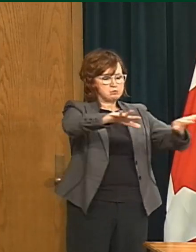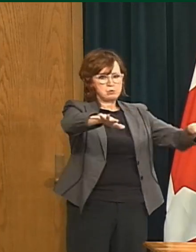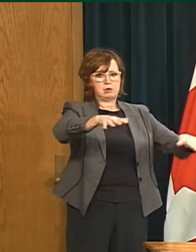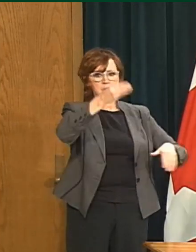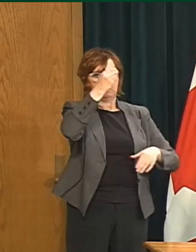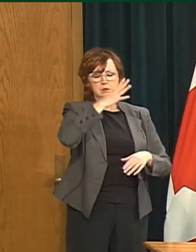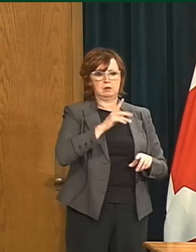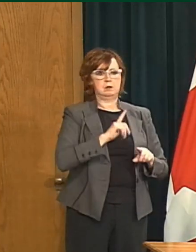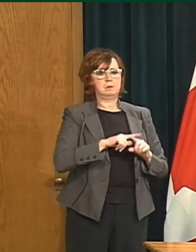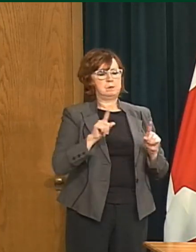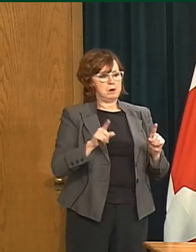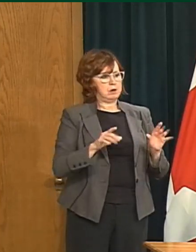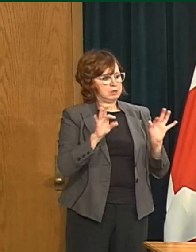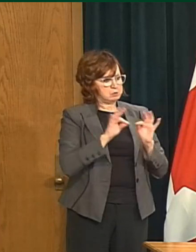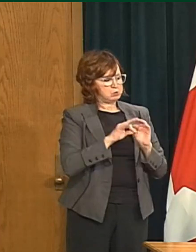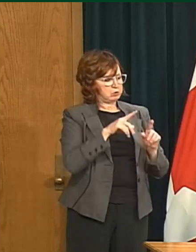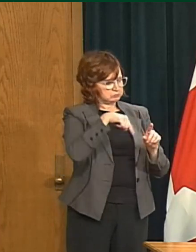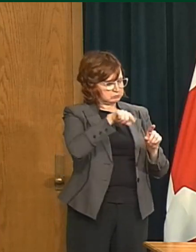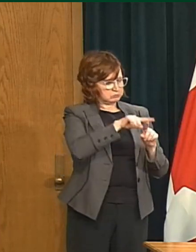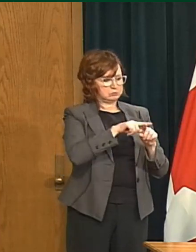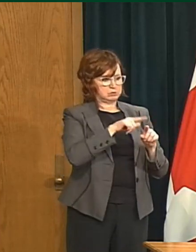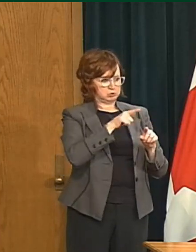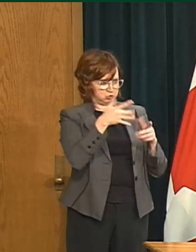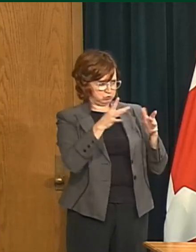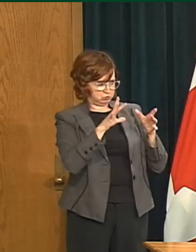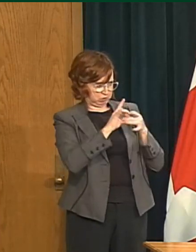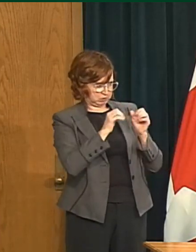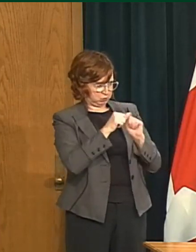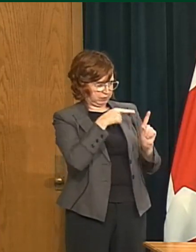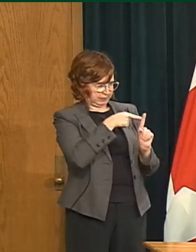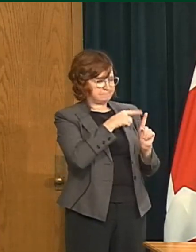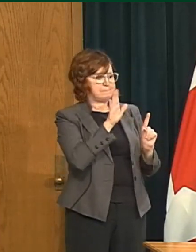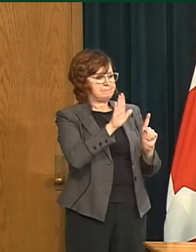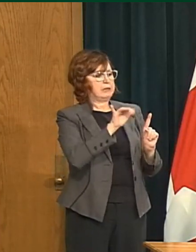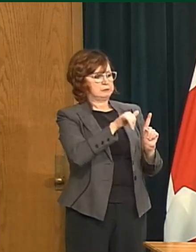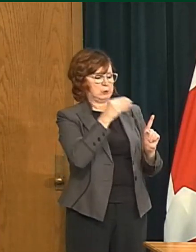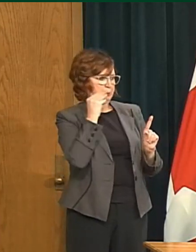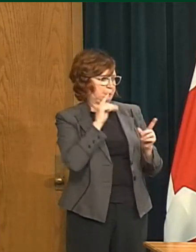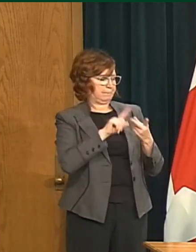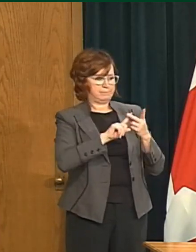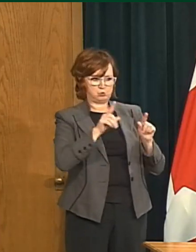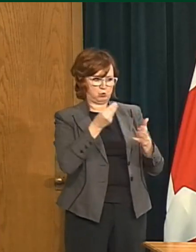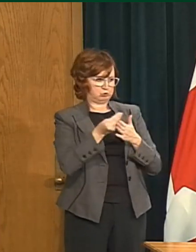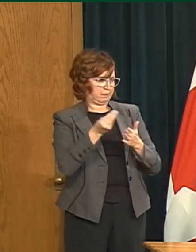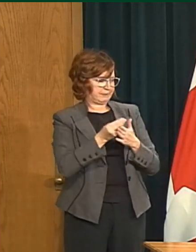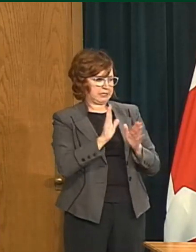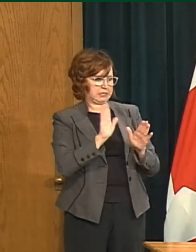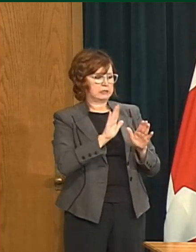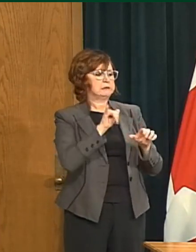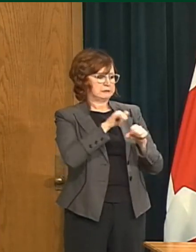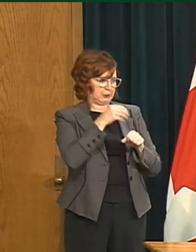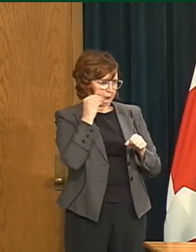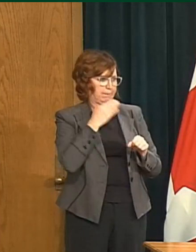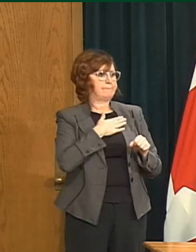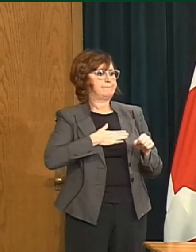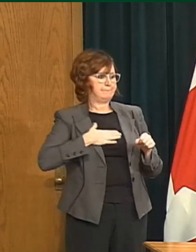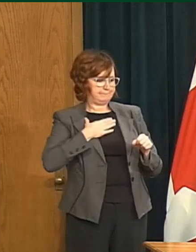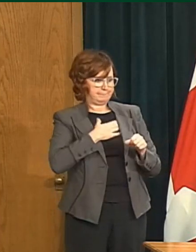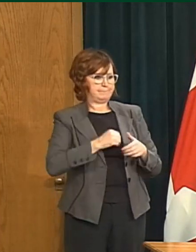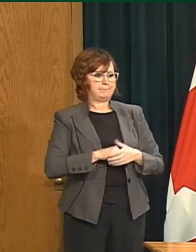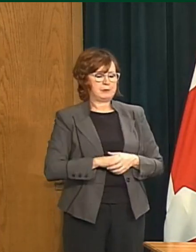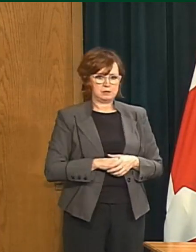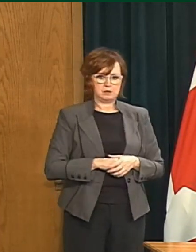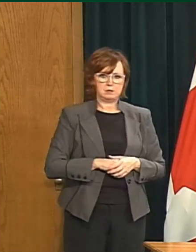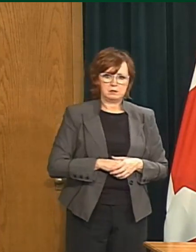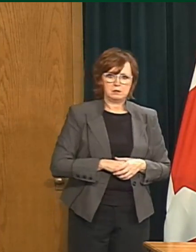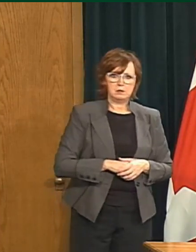go shopping or get their medications. The community and municipalities are involved in supporting people who need that care, but